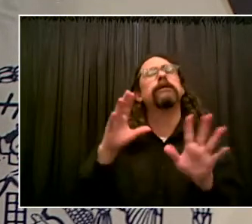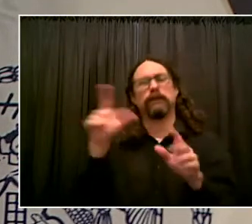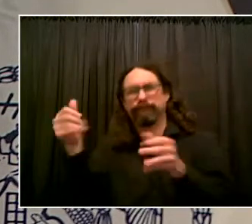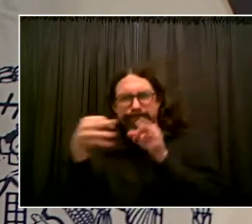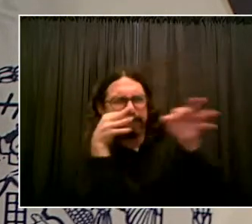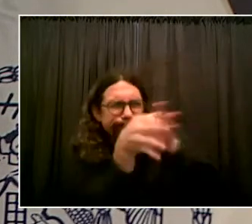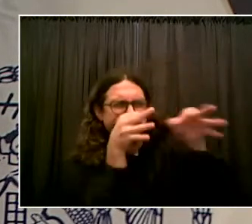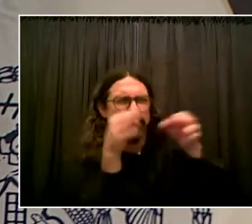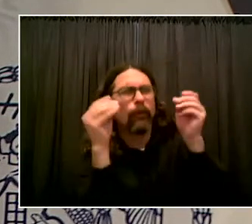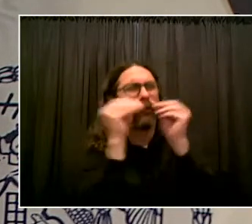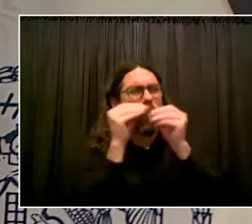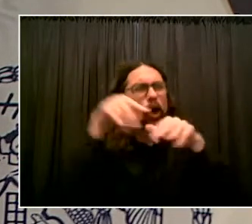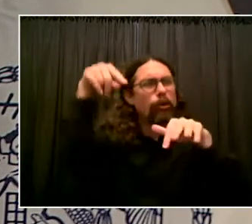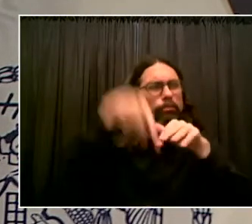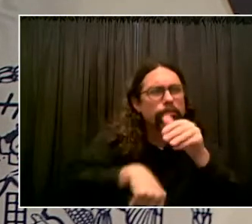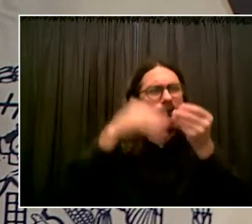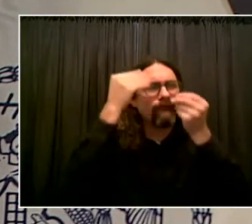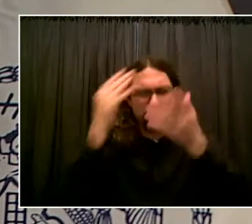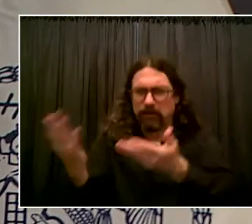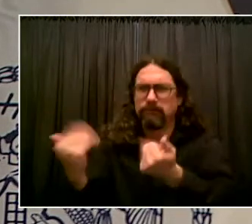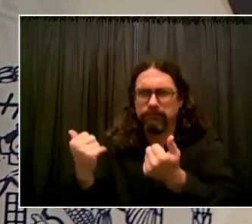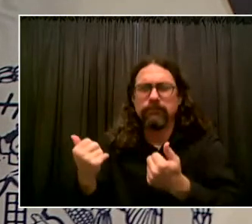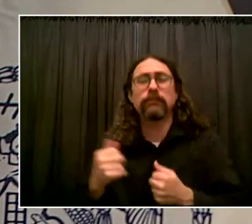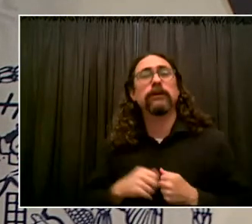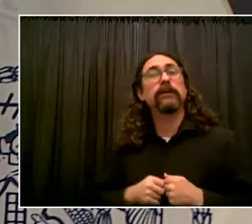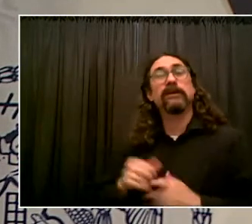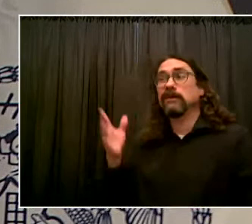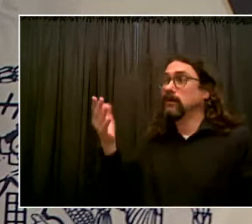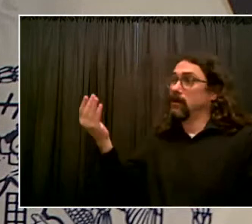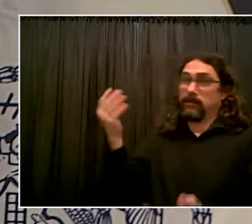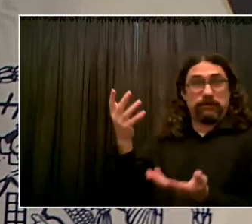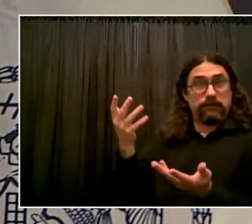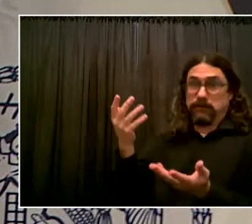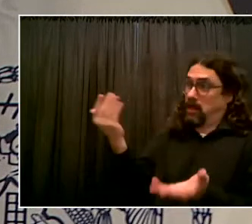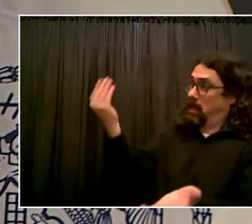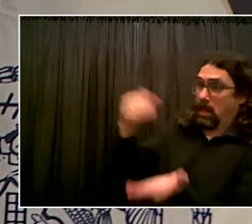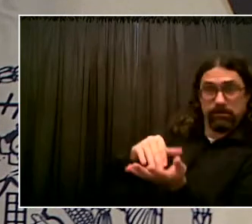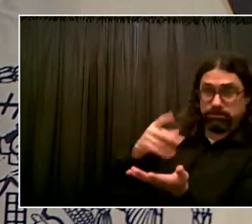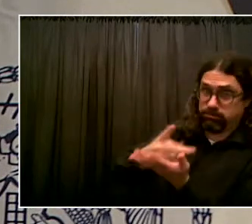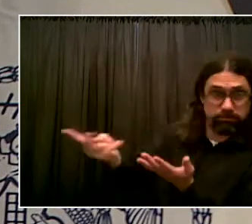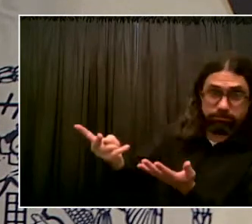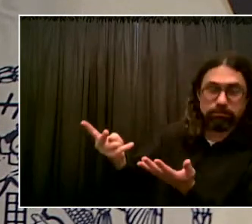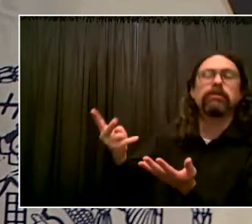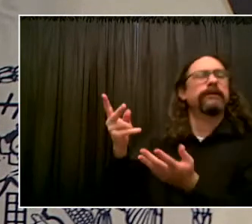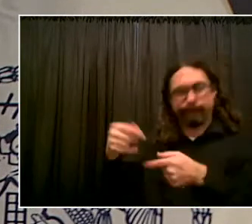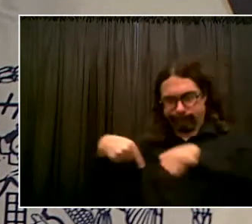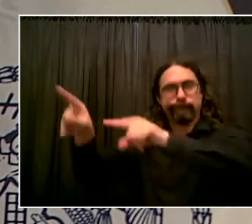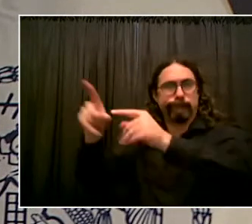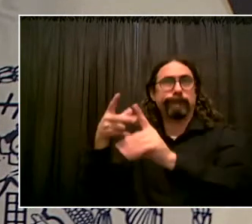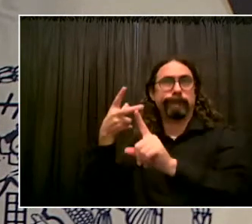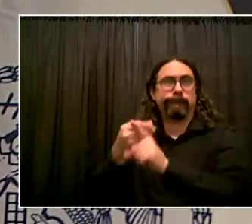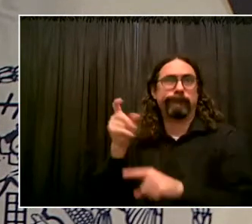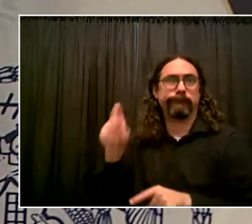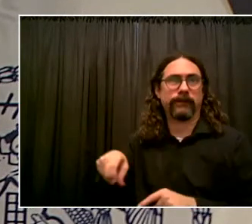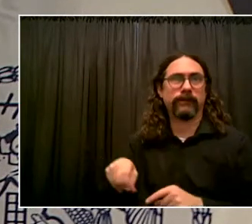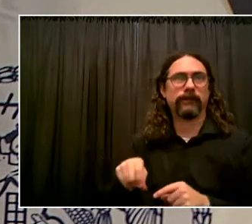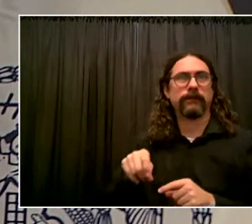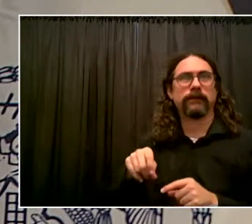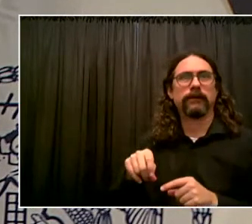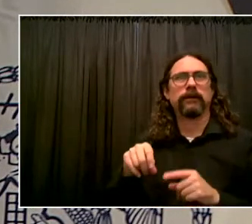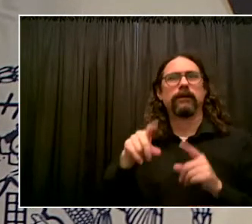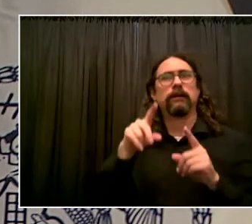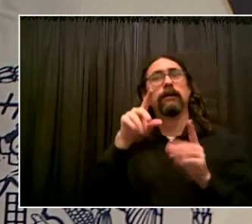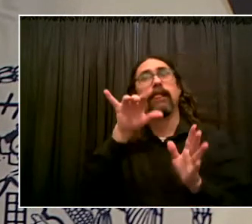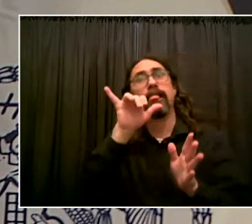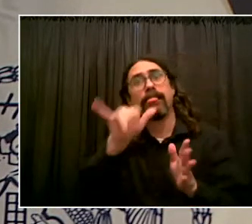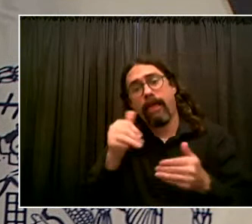it carefully and meticulously. It will play out over days. I don't want to prejudge except to say what we know from previous experience is that